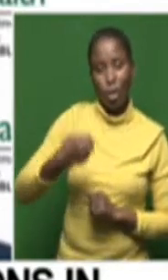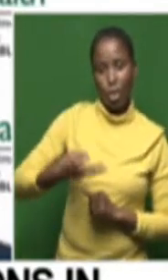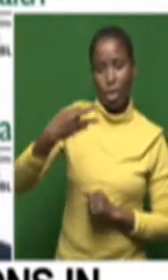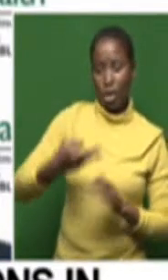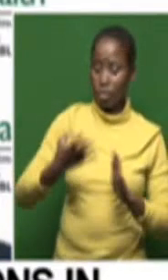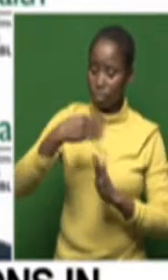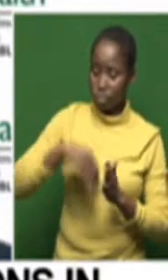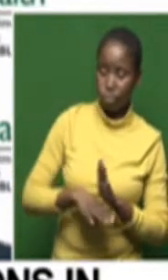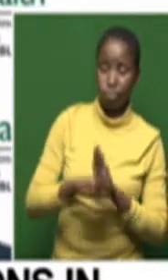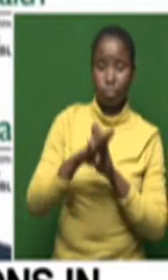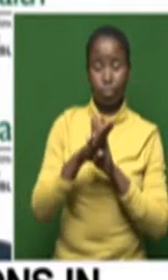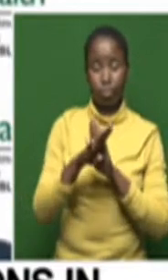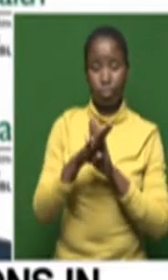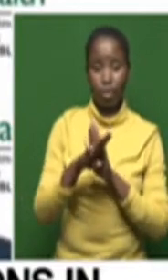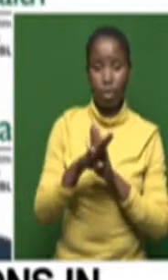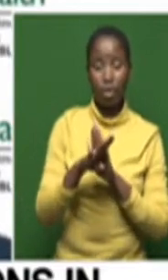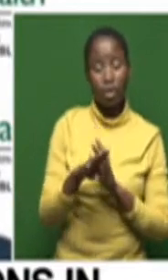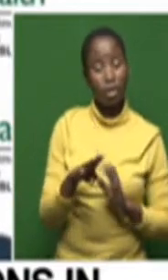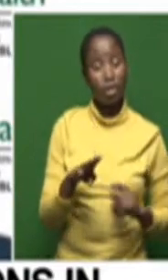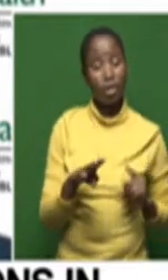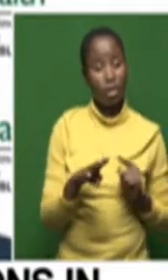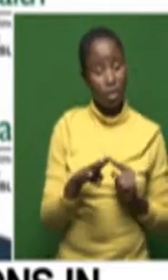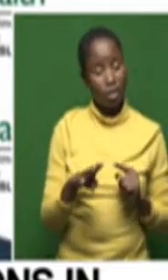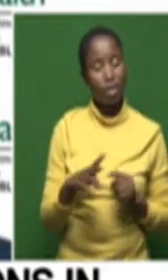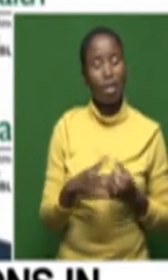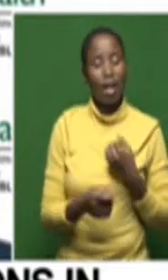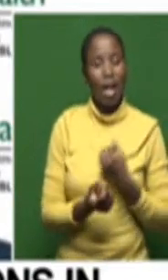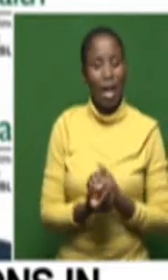it's dragging